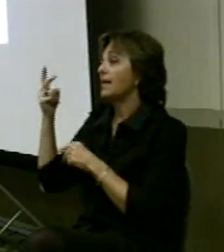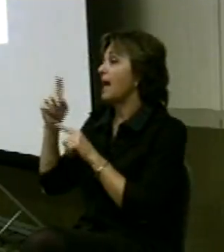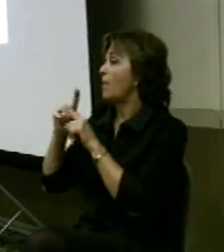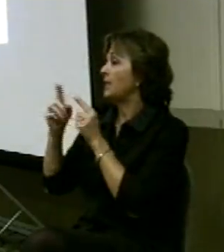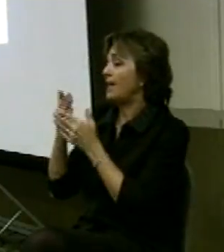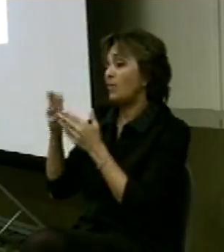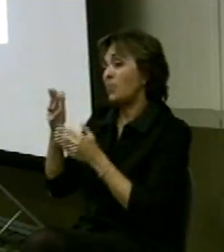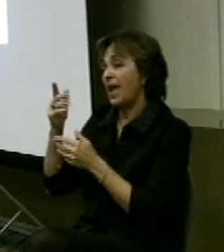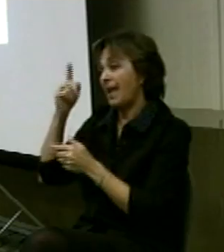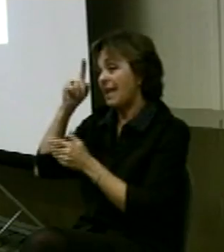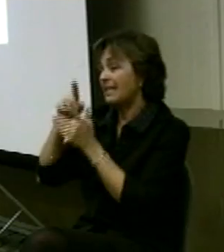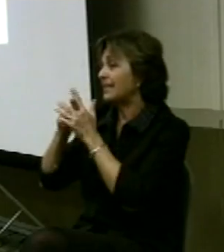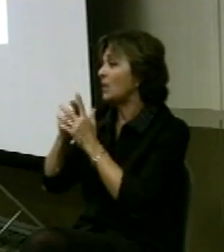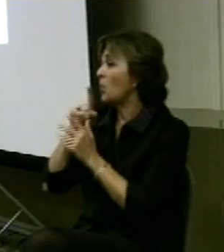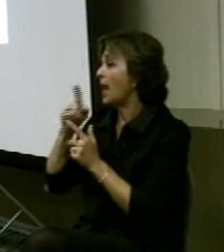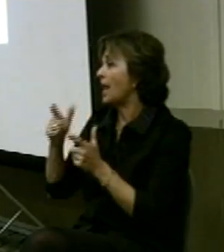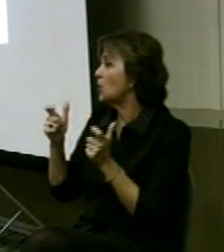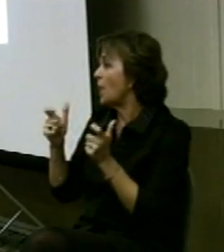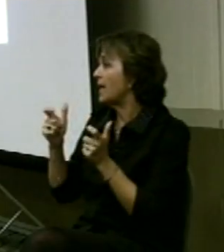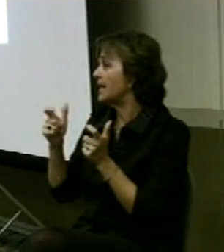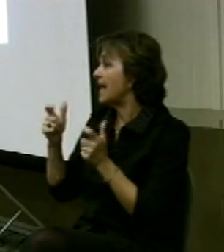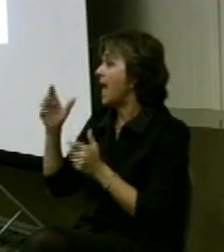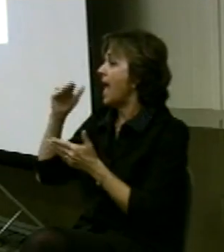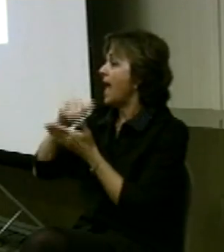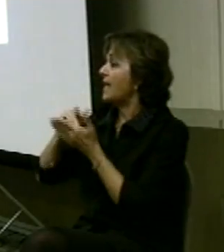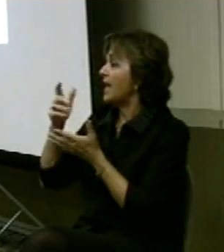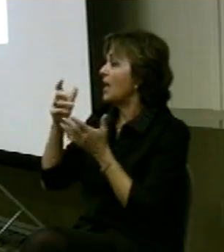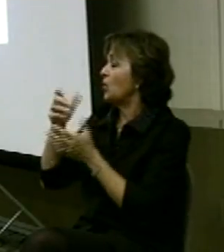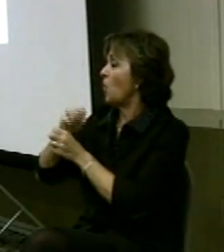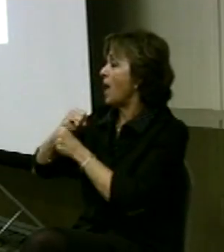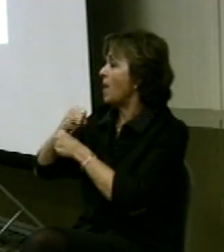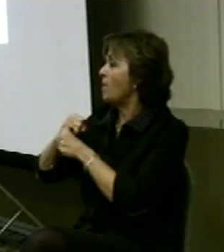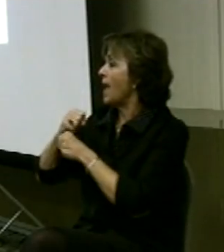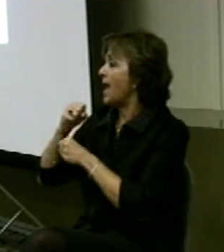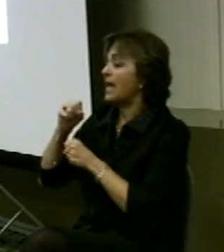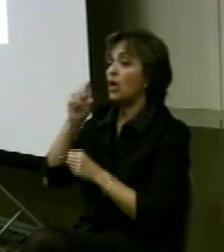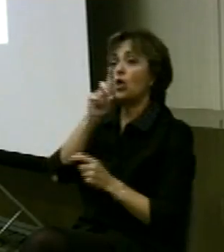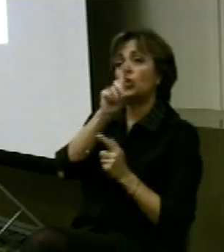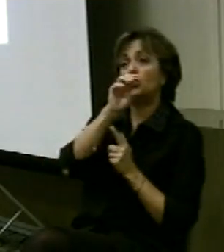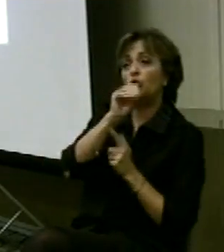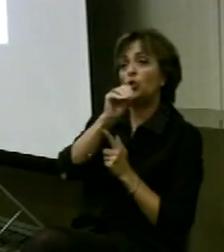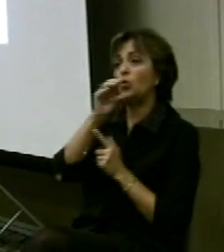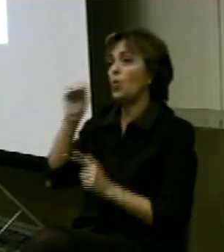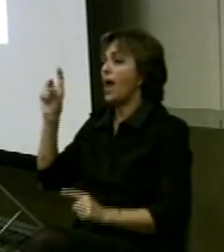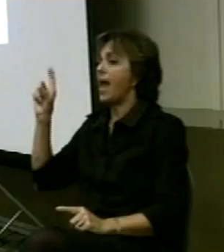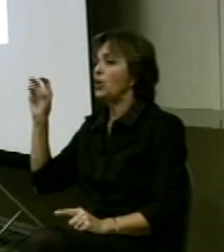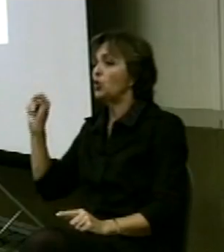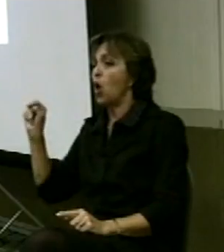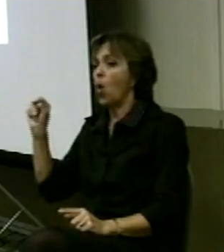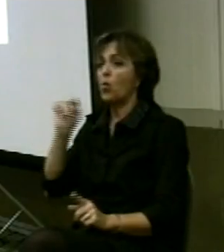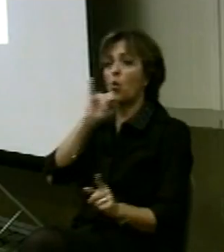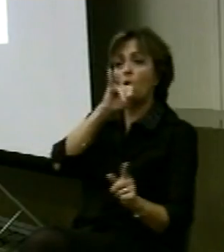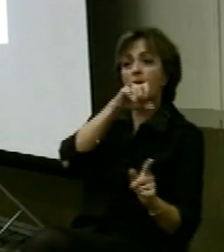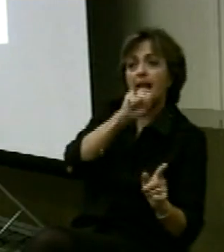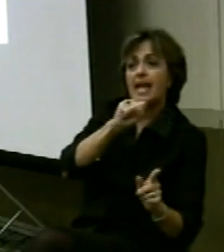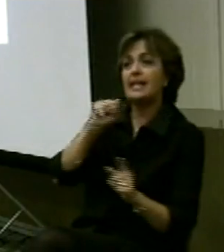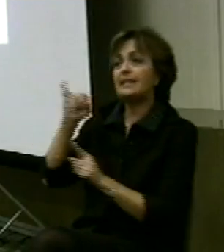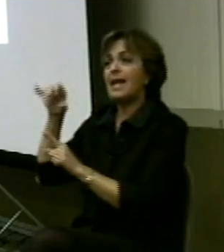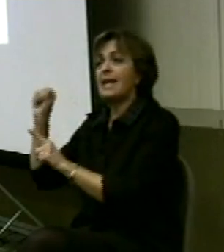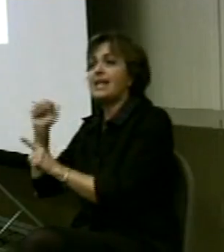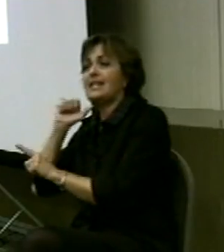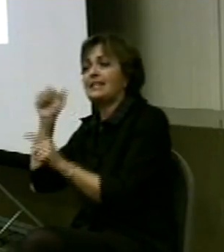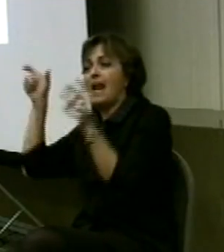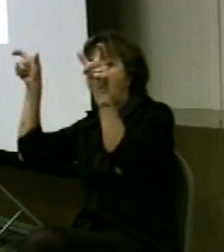top of my head really quickly is that, again, you would want to make a do's and don'ts or an is not. So if the student scratches